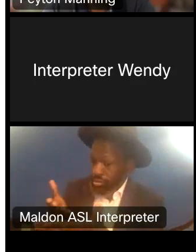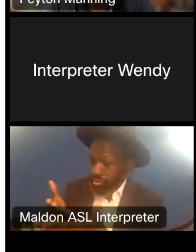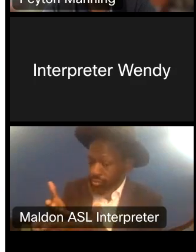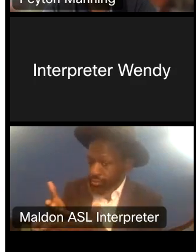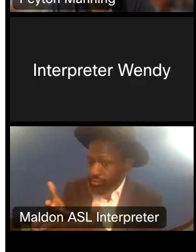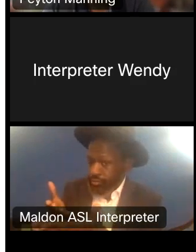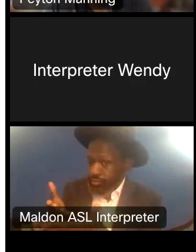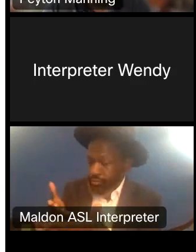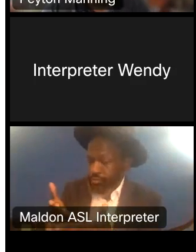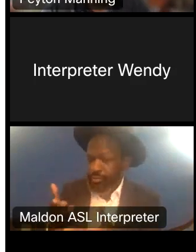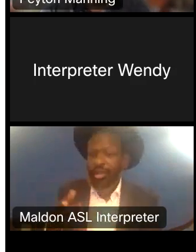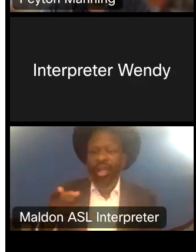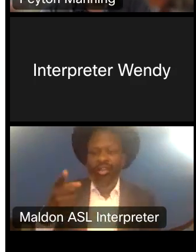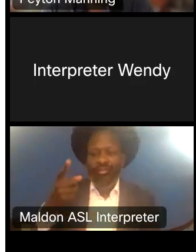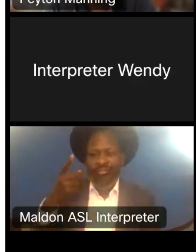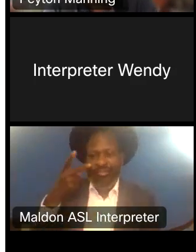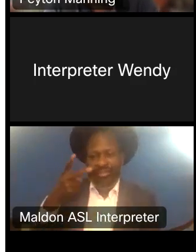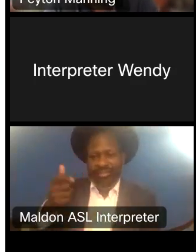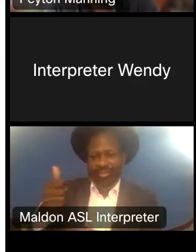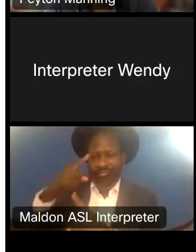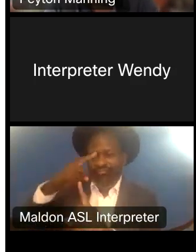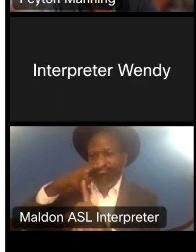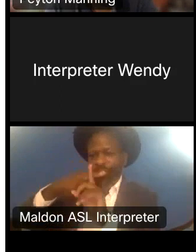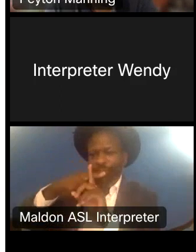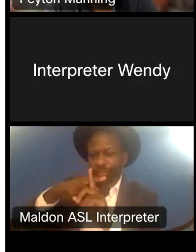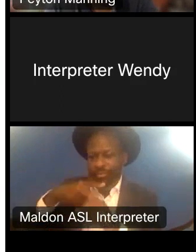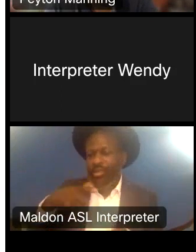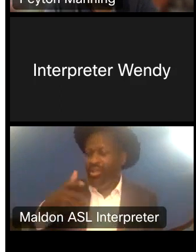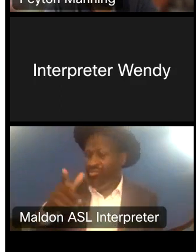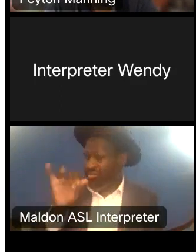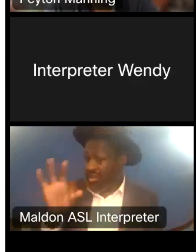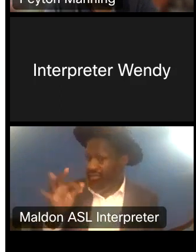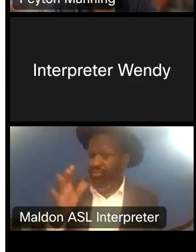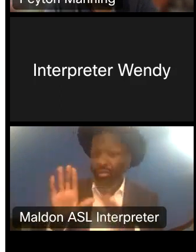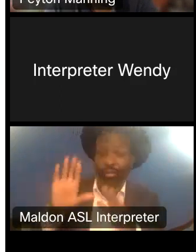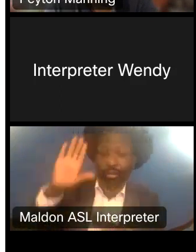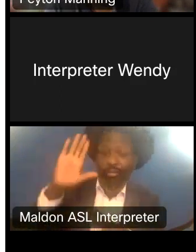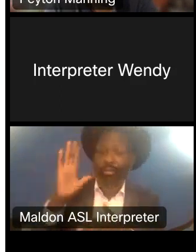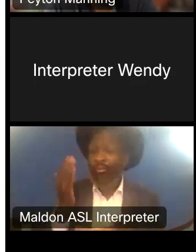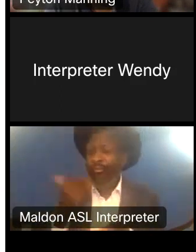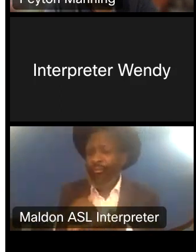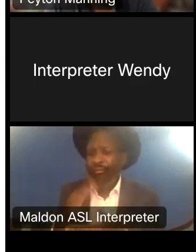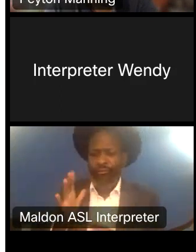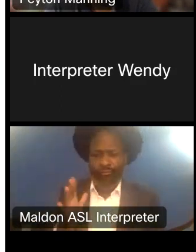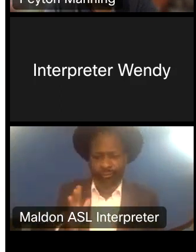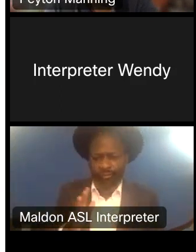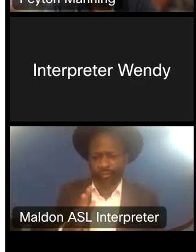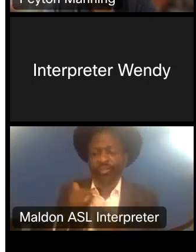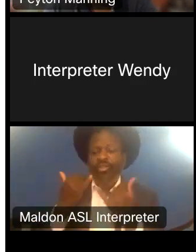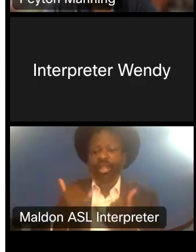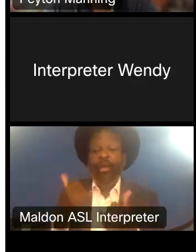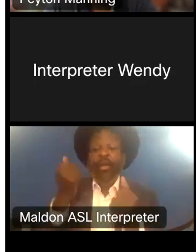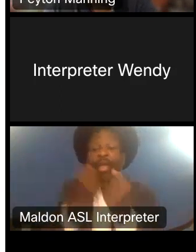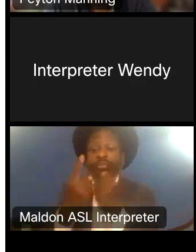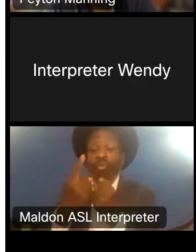I see you put yourself back on mute. I'm going to lower your hand. If you have anything else, feel free to re-raise it. And again, I want to draw everybody's attention to the